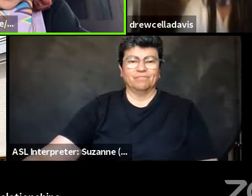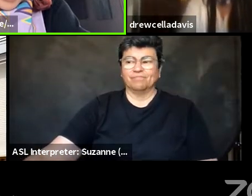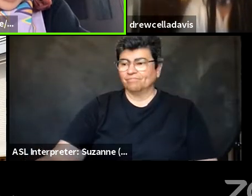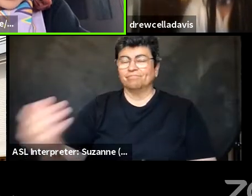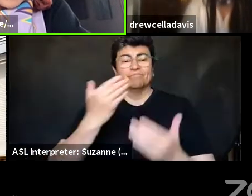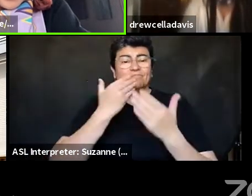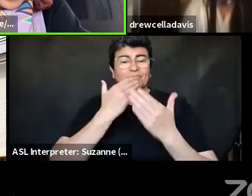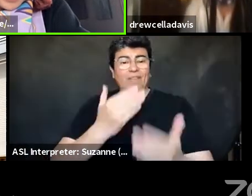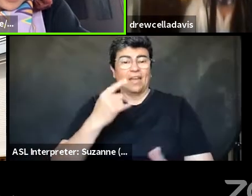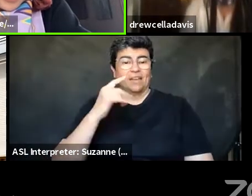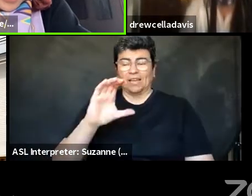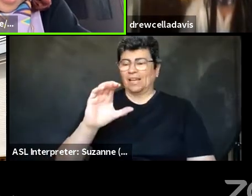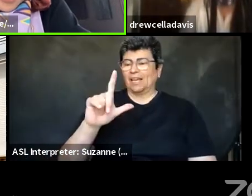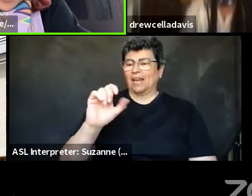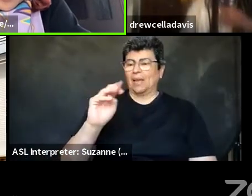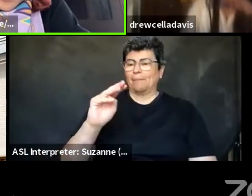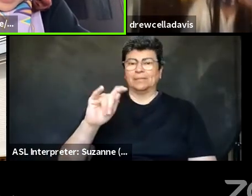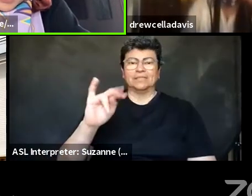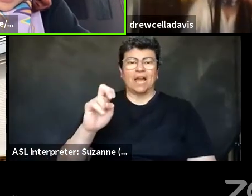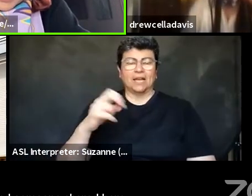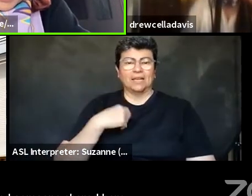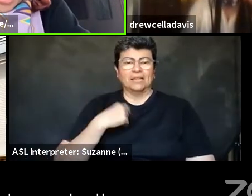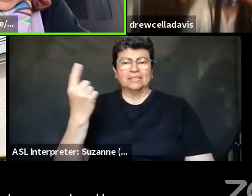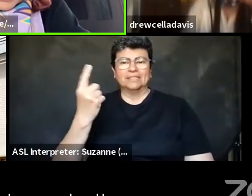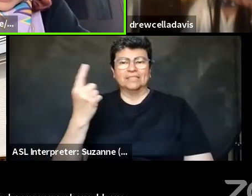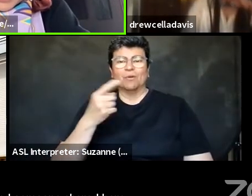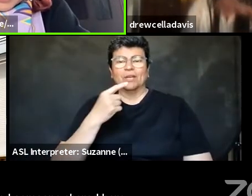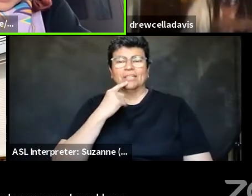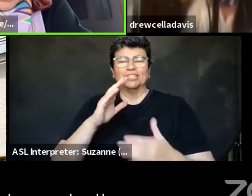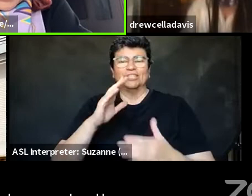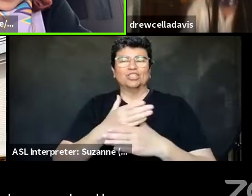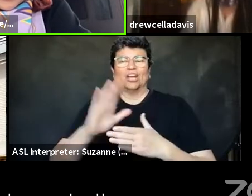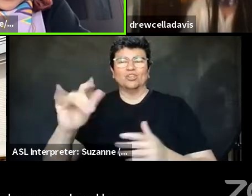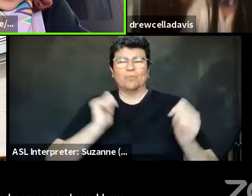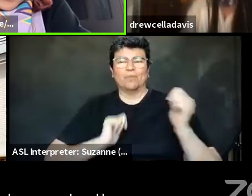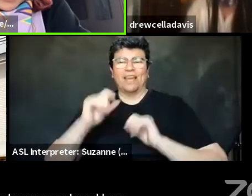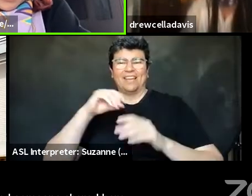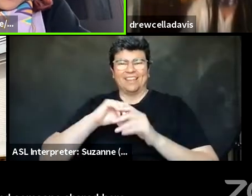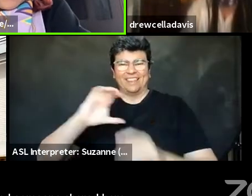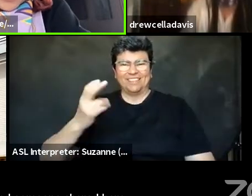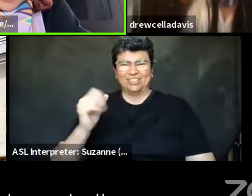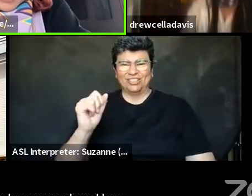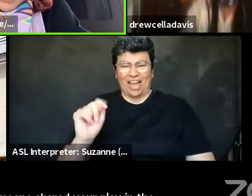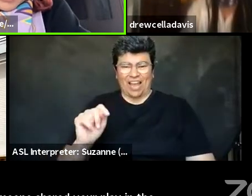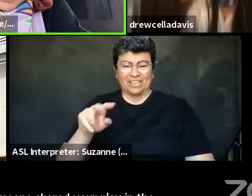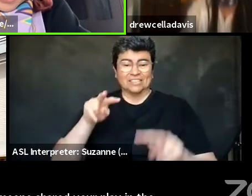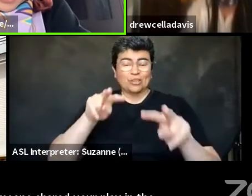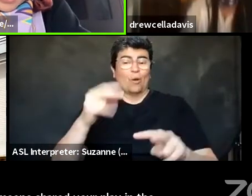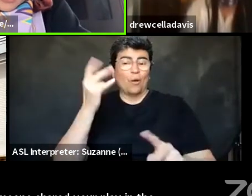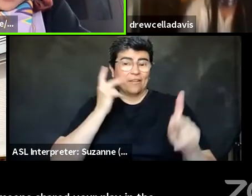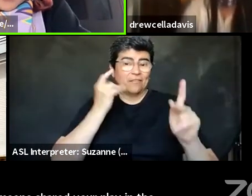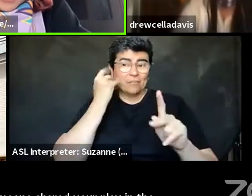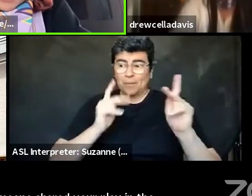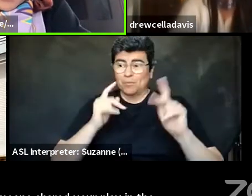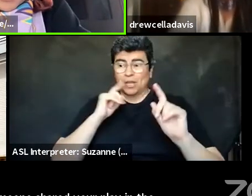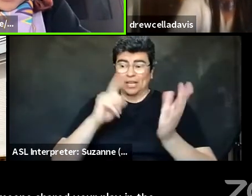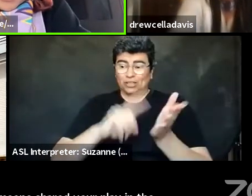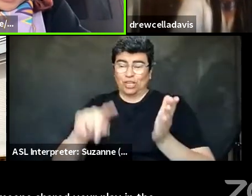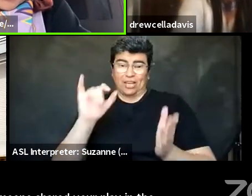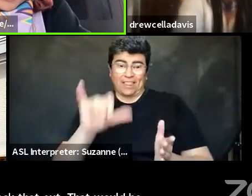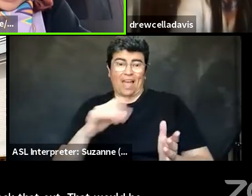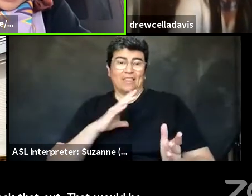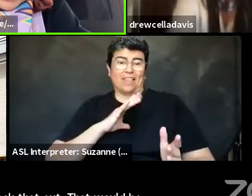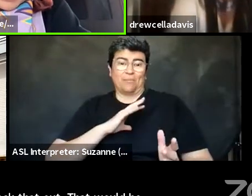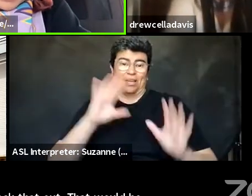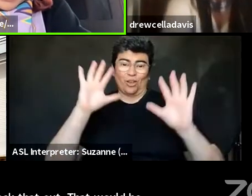Thank you for that. And someone shared your play in the chat. So if folks can check that out, that would be